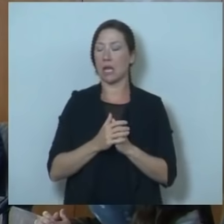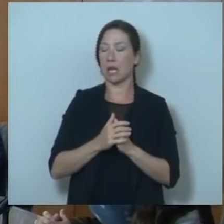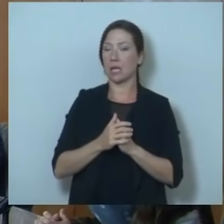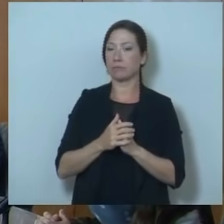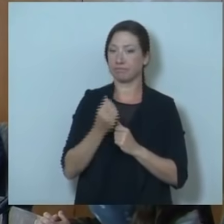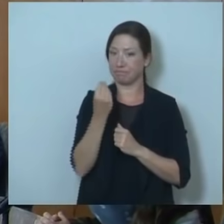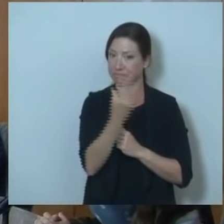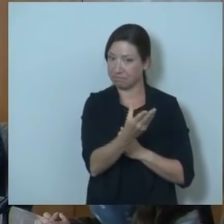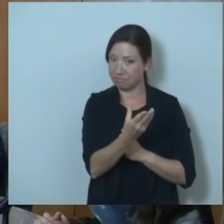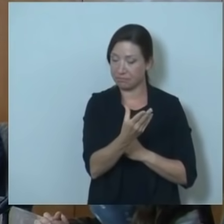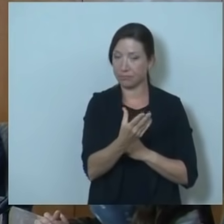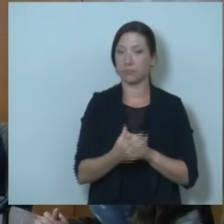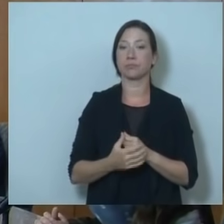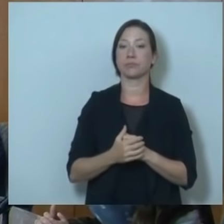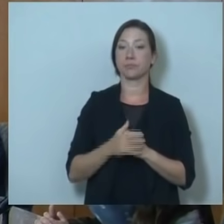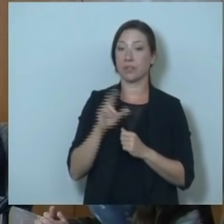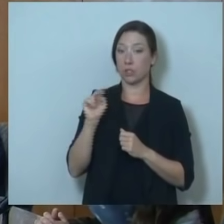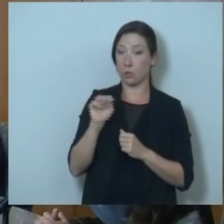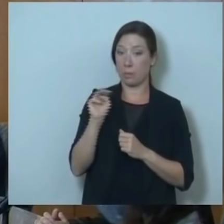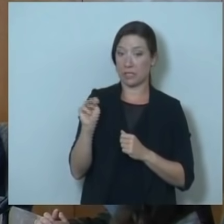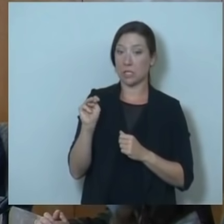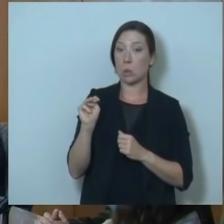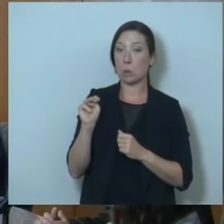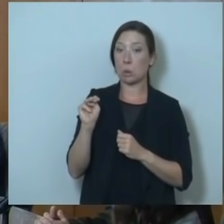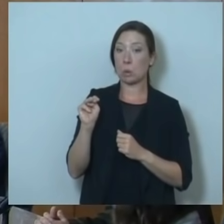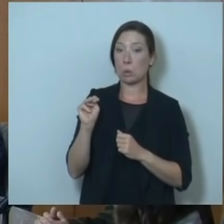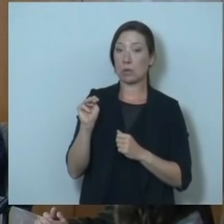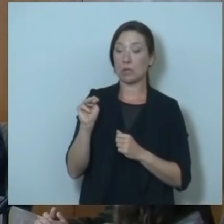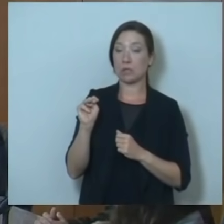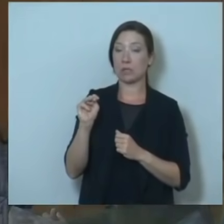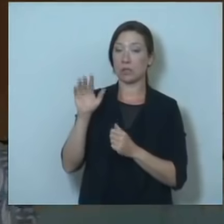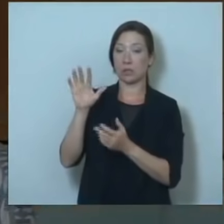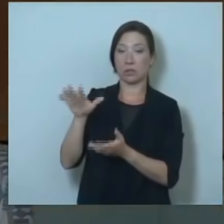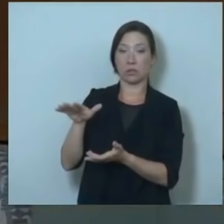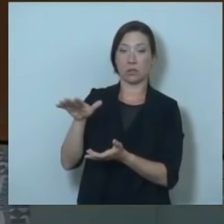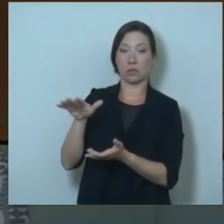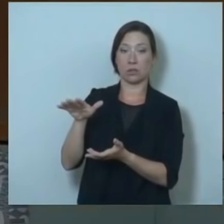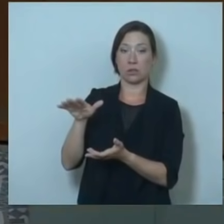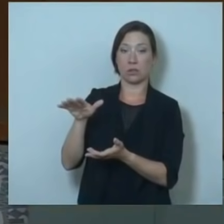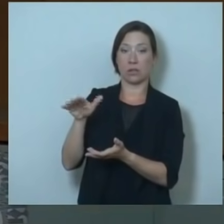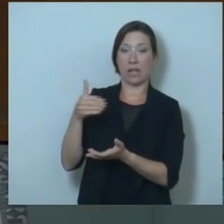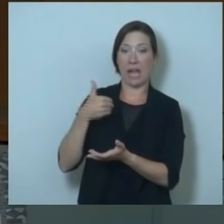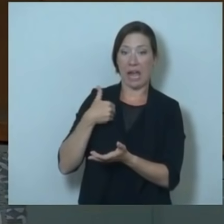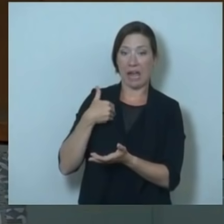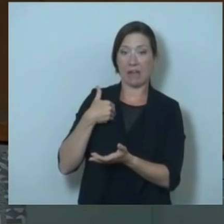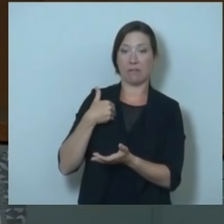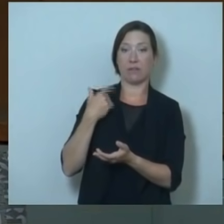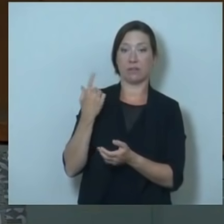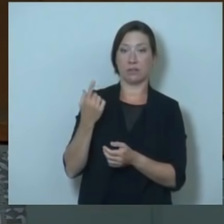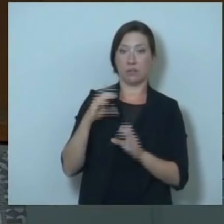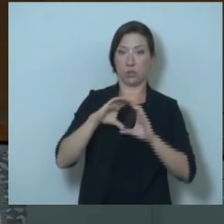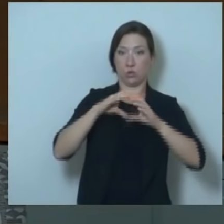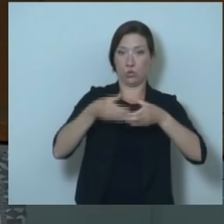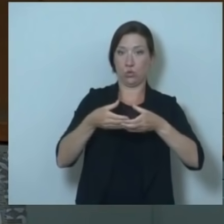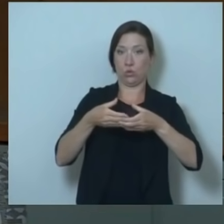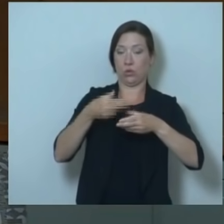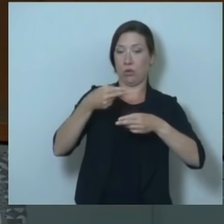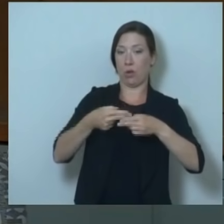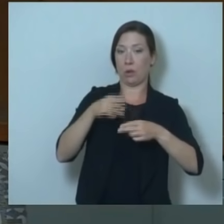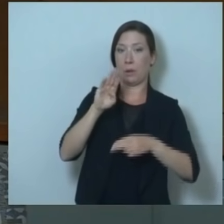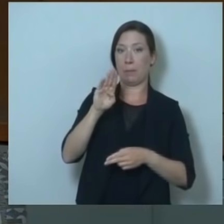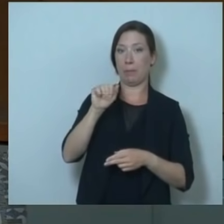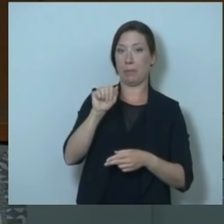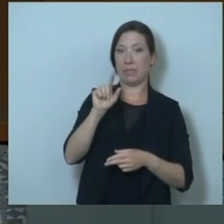that New Mexico acquired. We acquired one of 60. It's known as the Battelle Decon unit. It is currently set up at the Santa